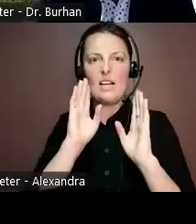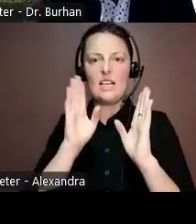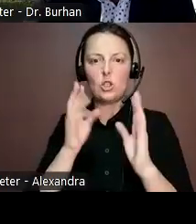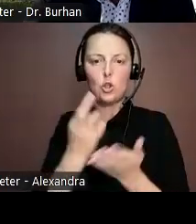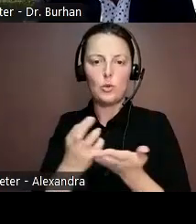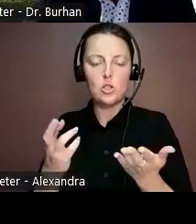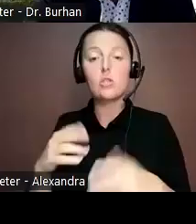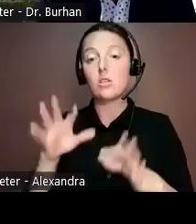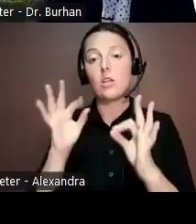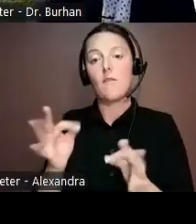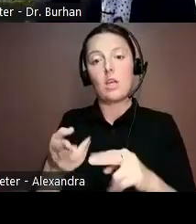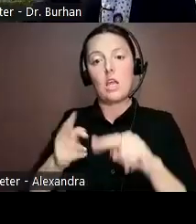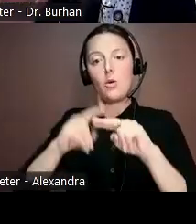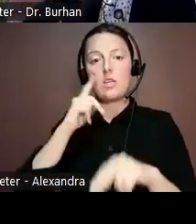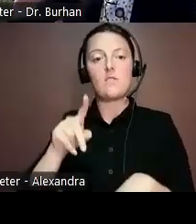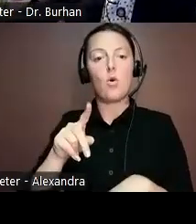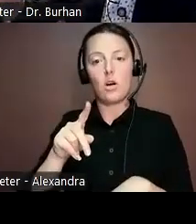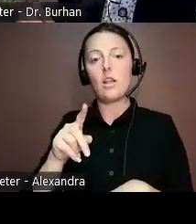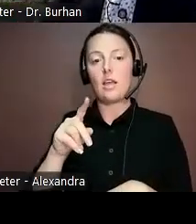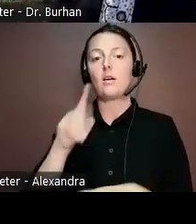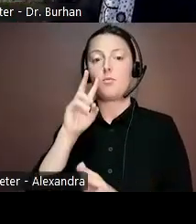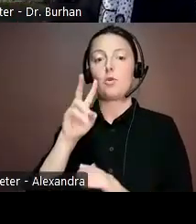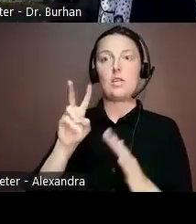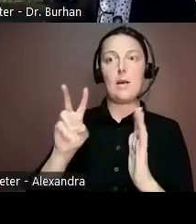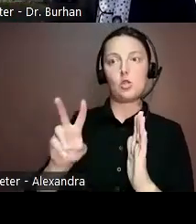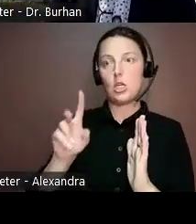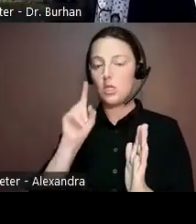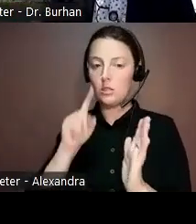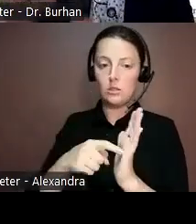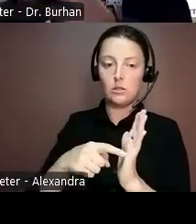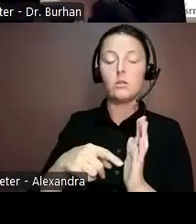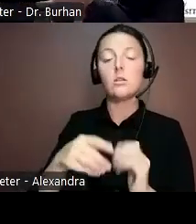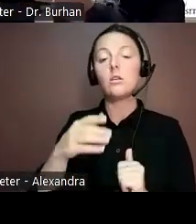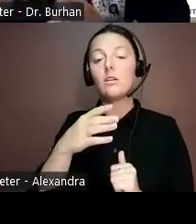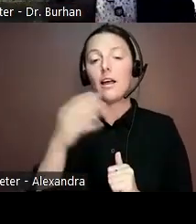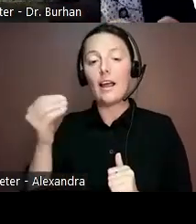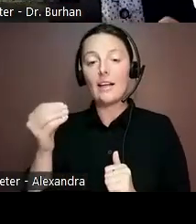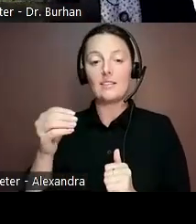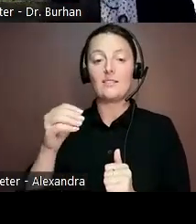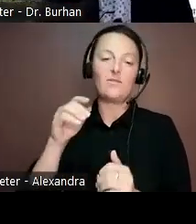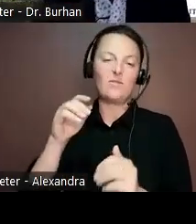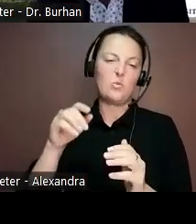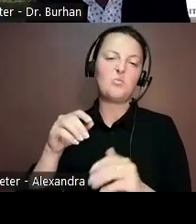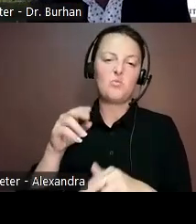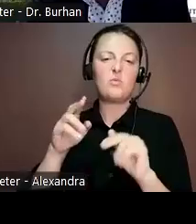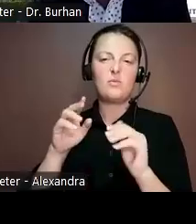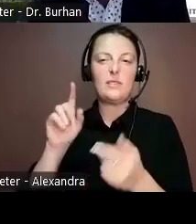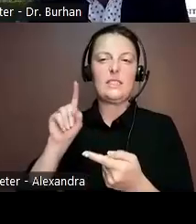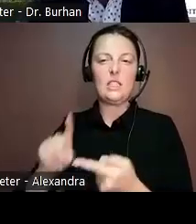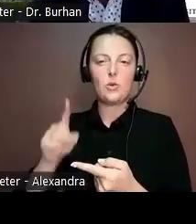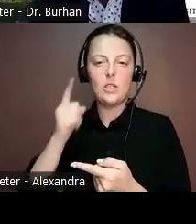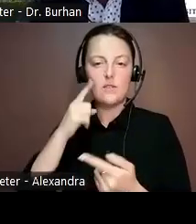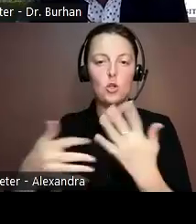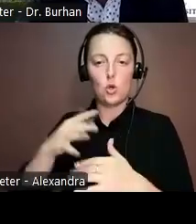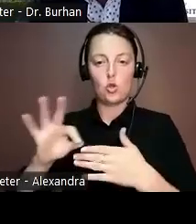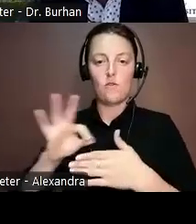functioning, and definitely increase in the salient network firing. So it almost drains the attentional resources toward what